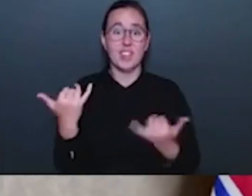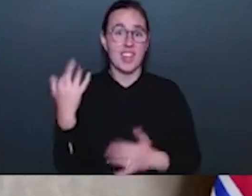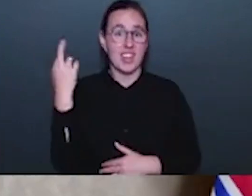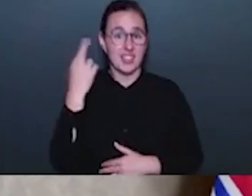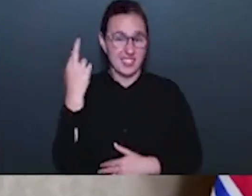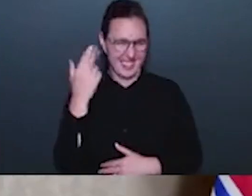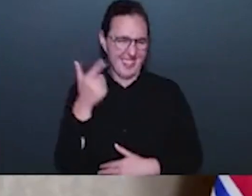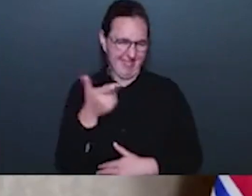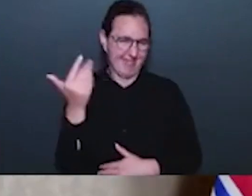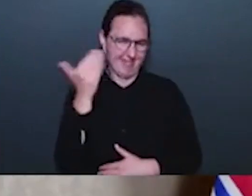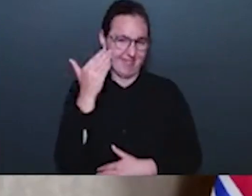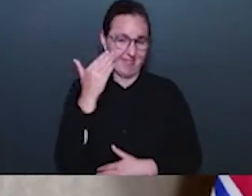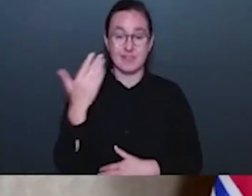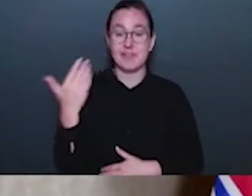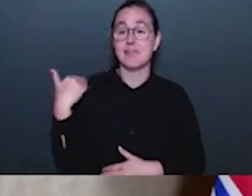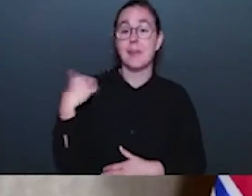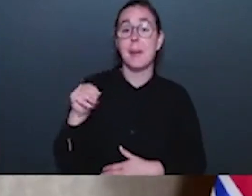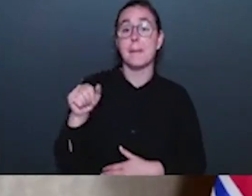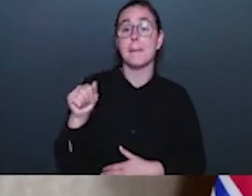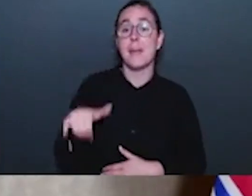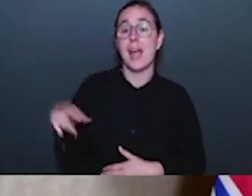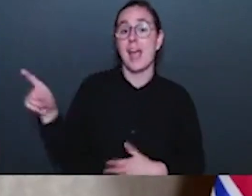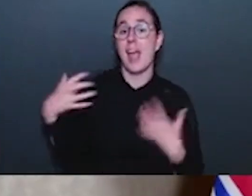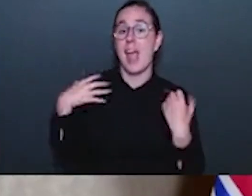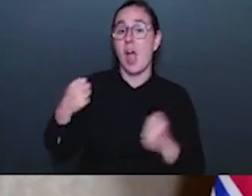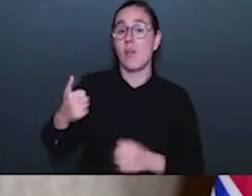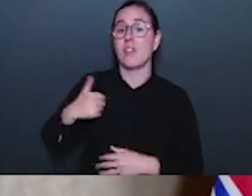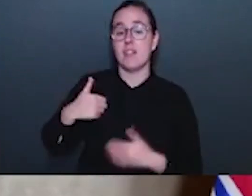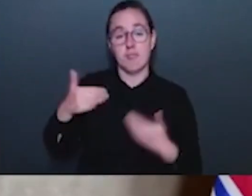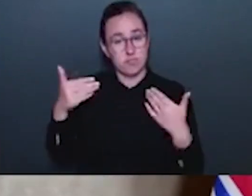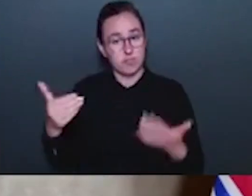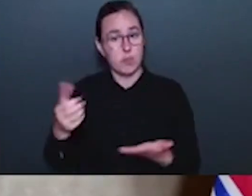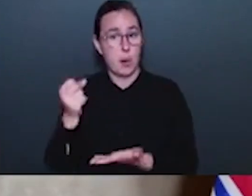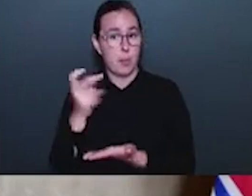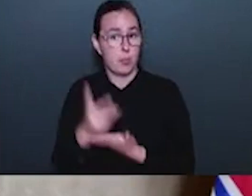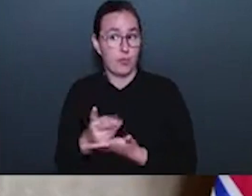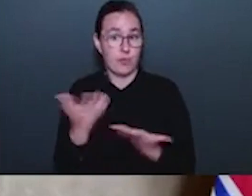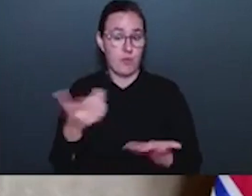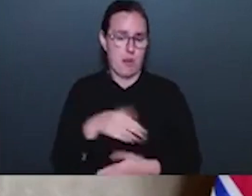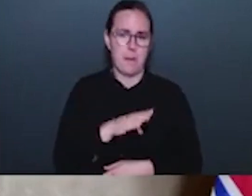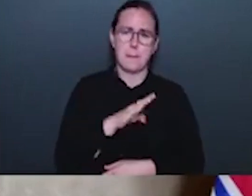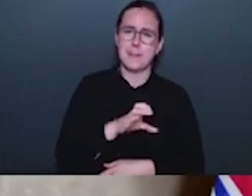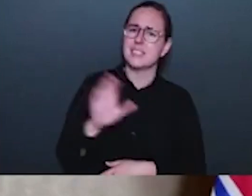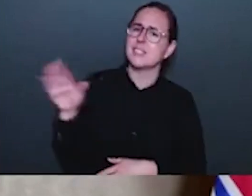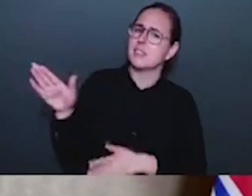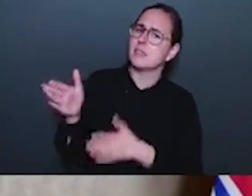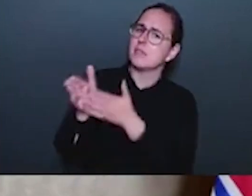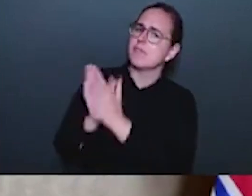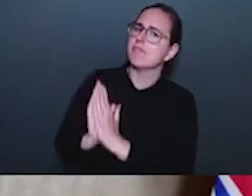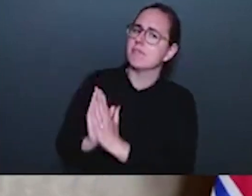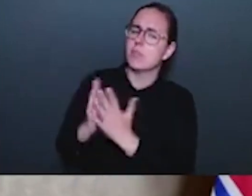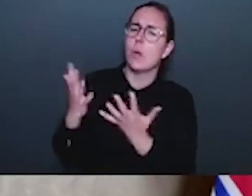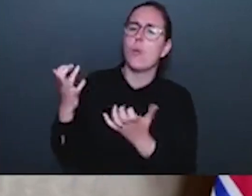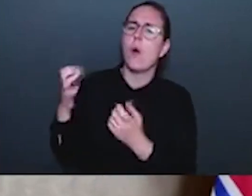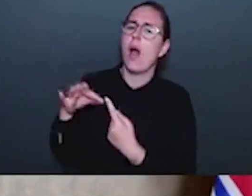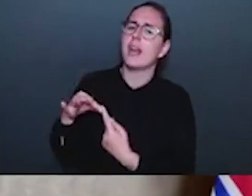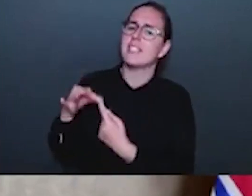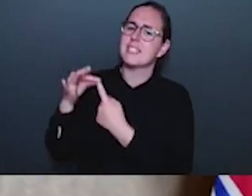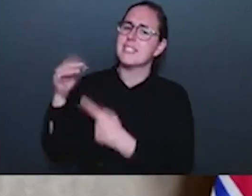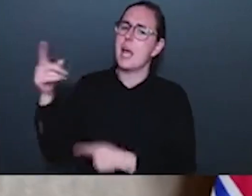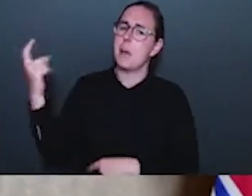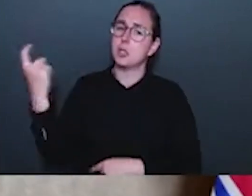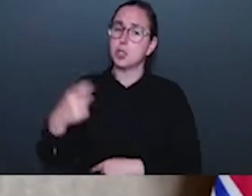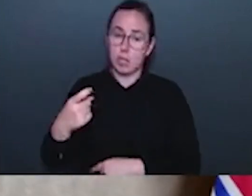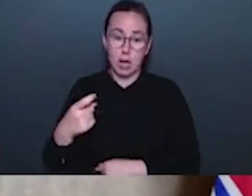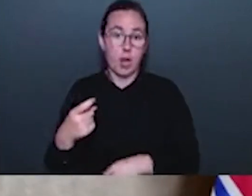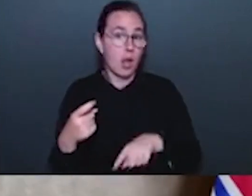use drugs. And under this exemption, people found in possession of a small amount of certain illegal